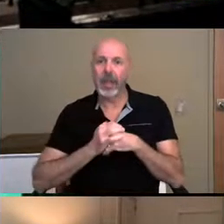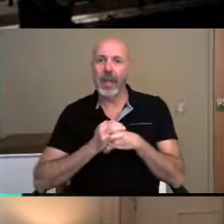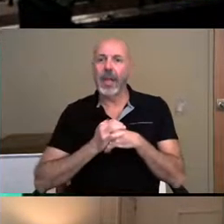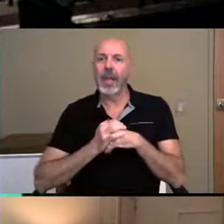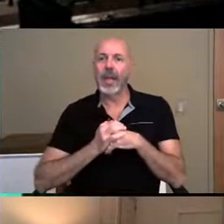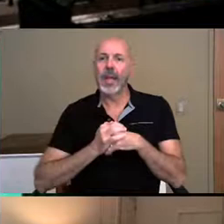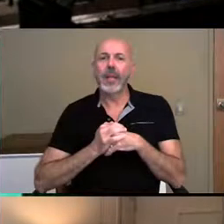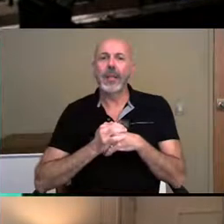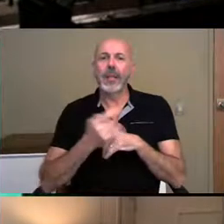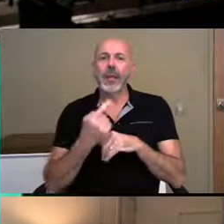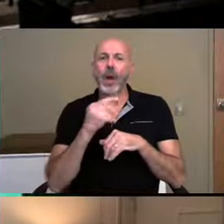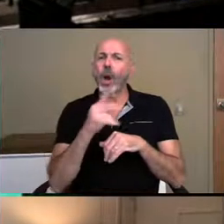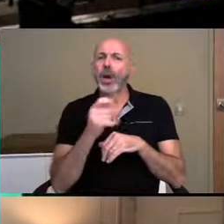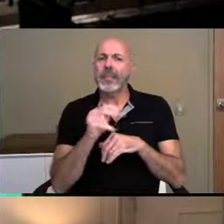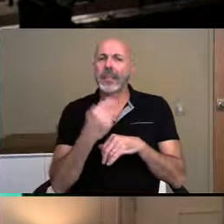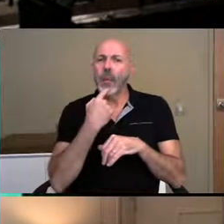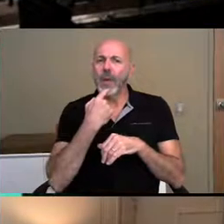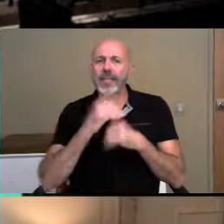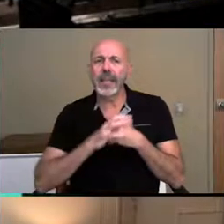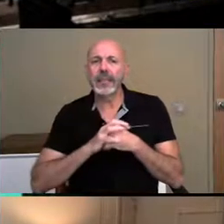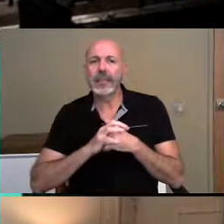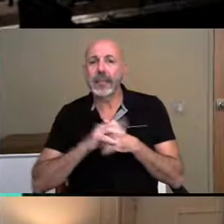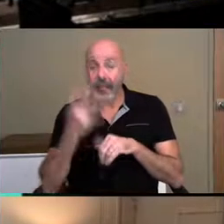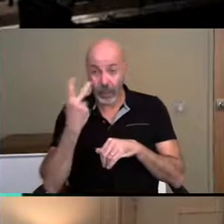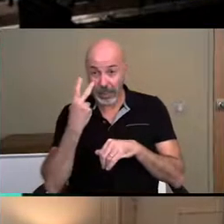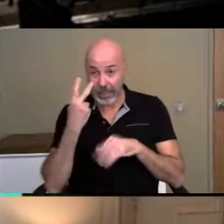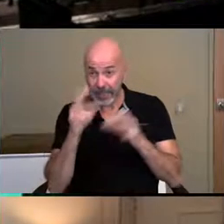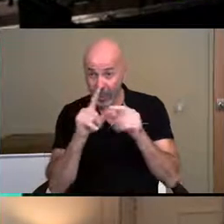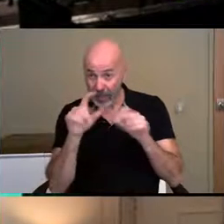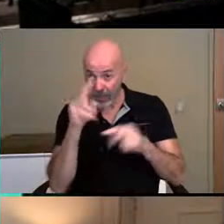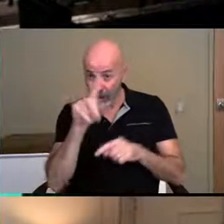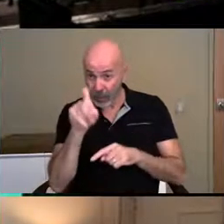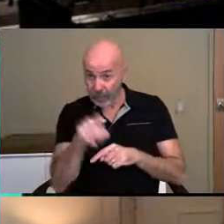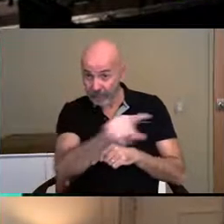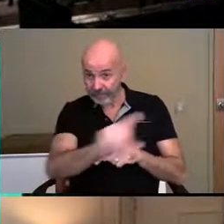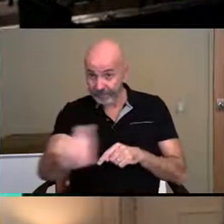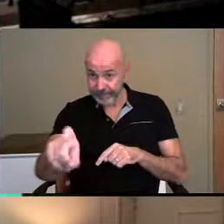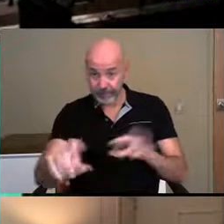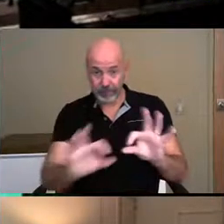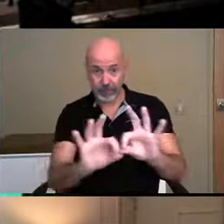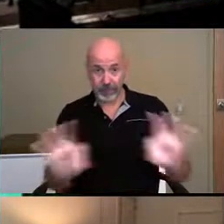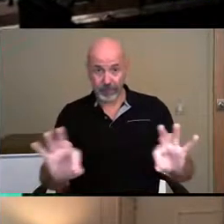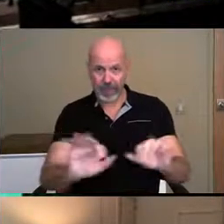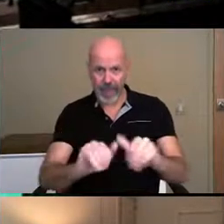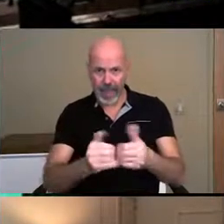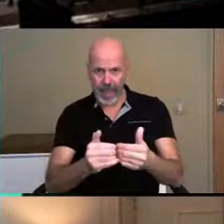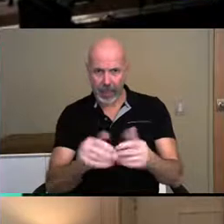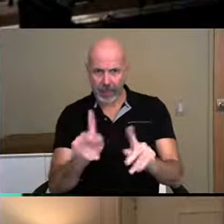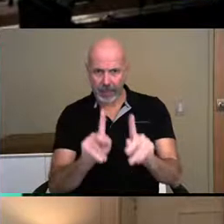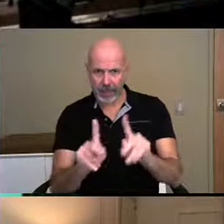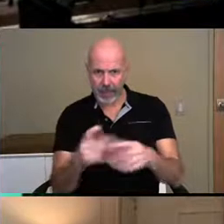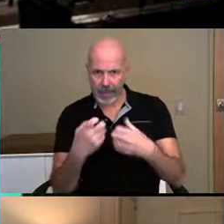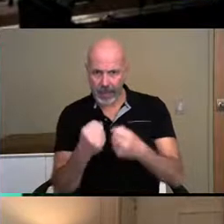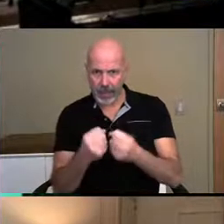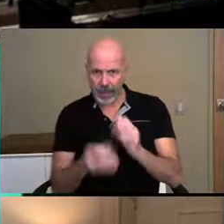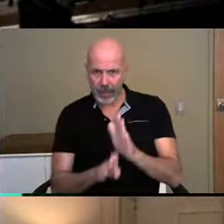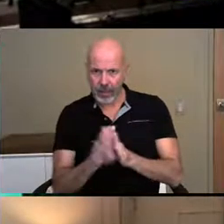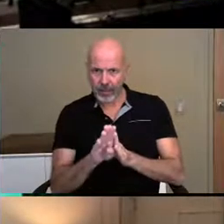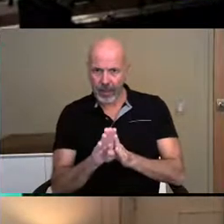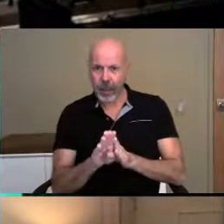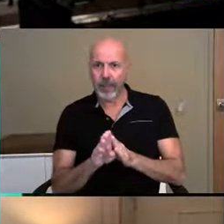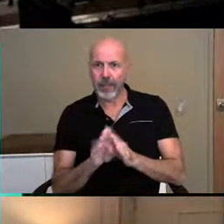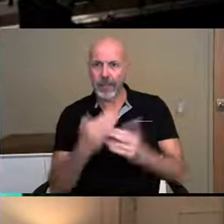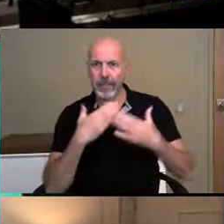Augustine basically wants that. Can you see his question? Yeah. How do people develop their body